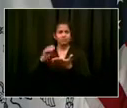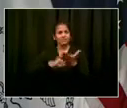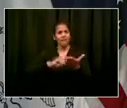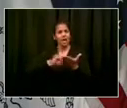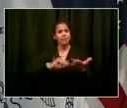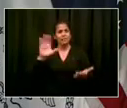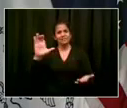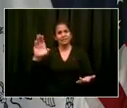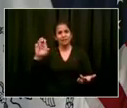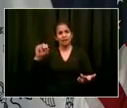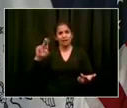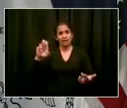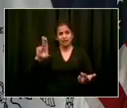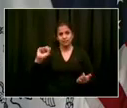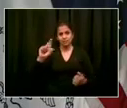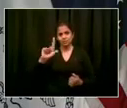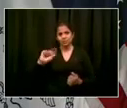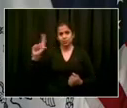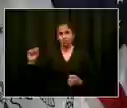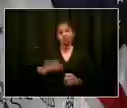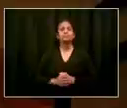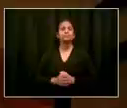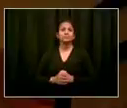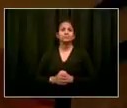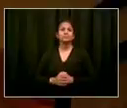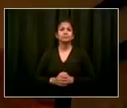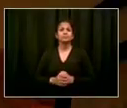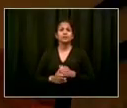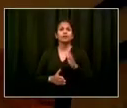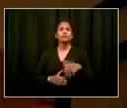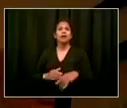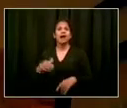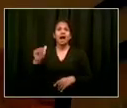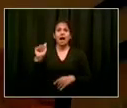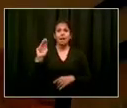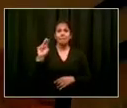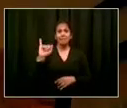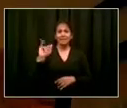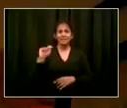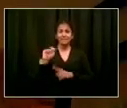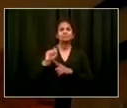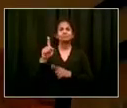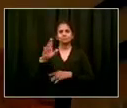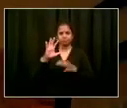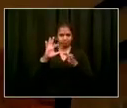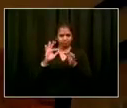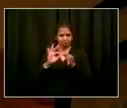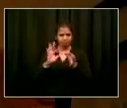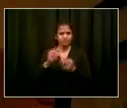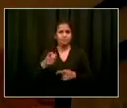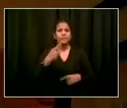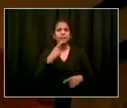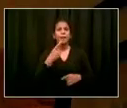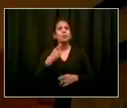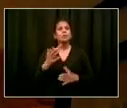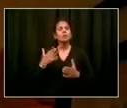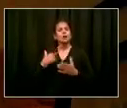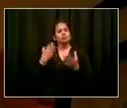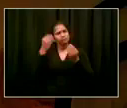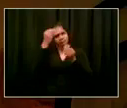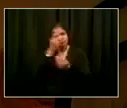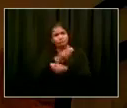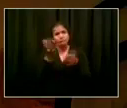So, Henry, I just want to point out, over the course of the last several months, if you look at the trajectory of New York City's increase in terms of